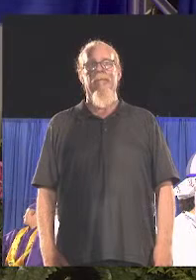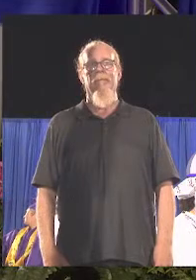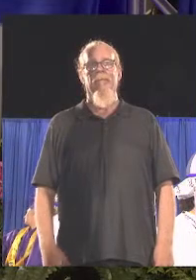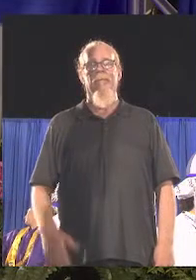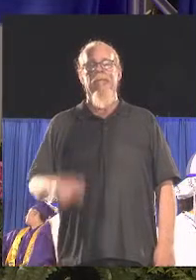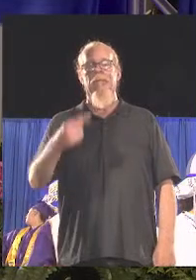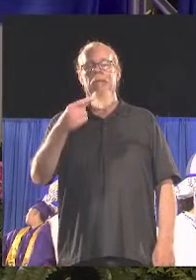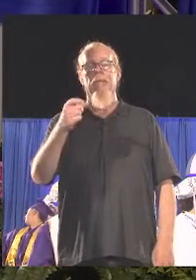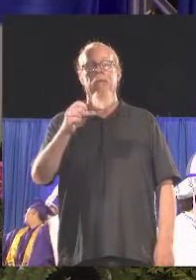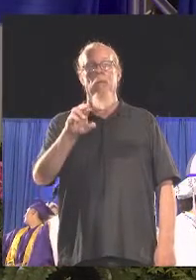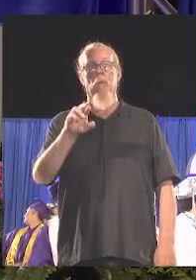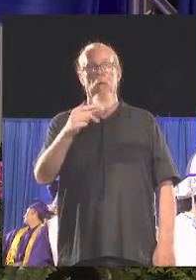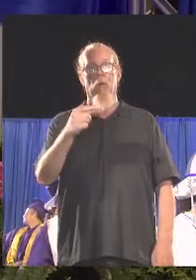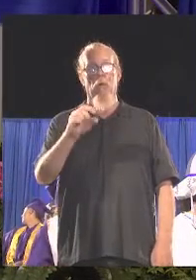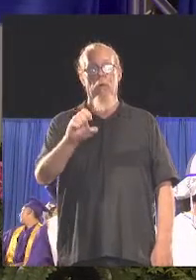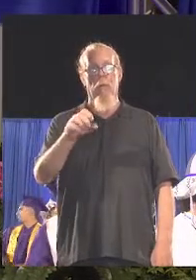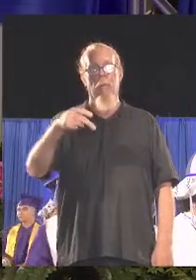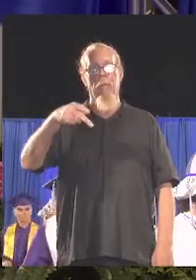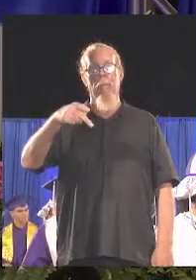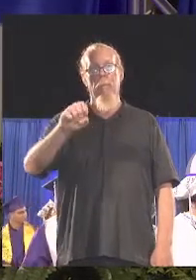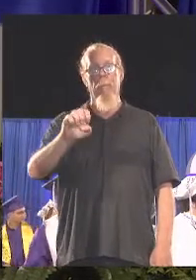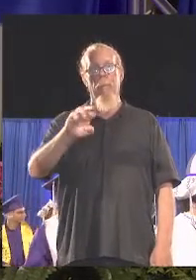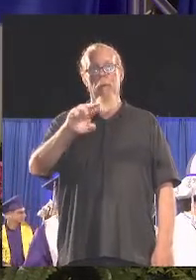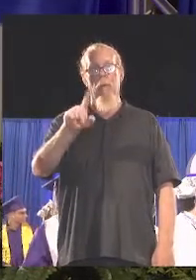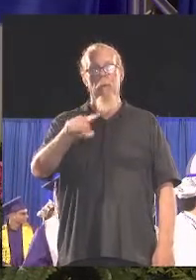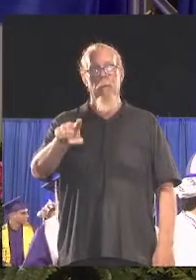Jorge E. Perez, St. Phillips College.